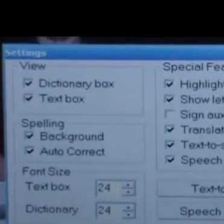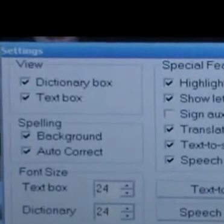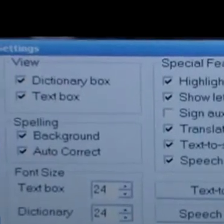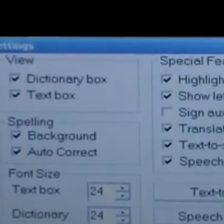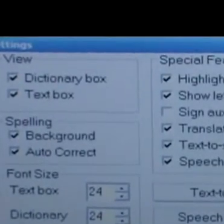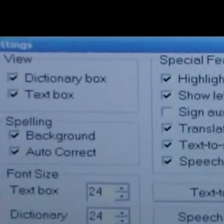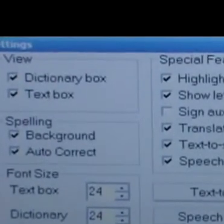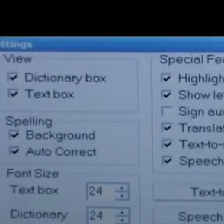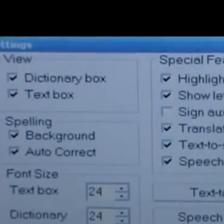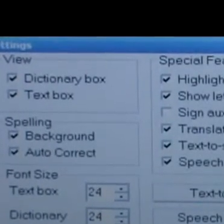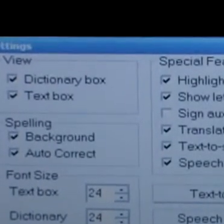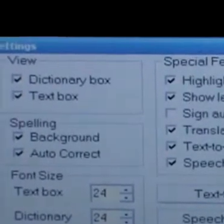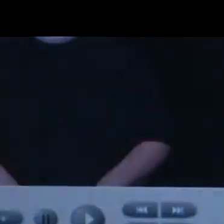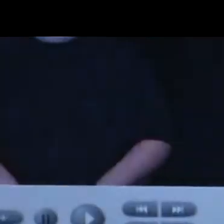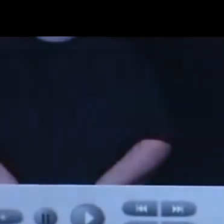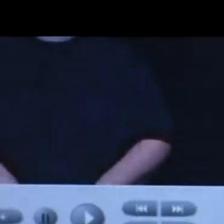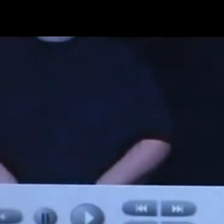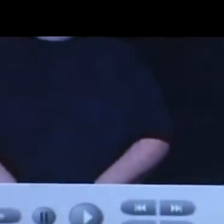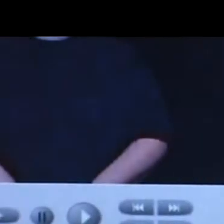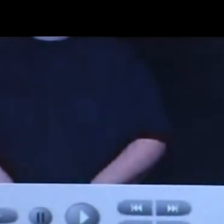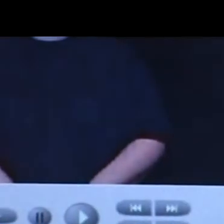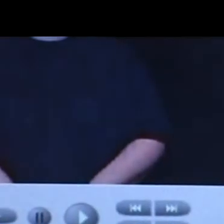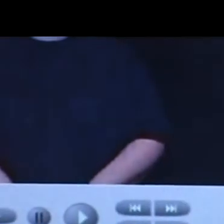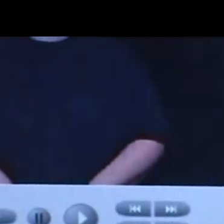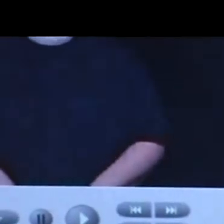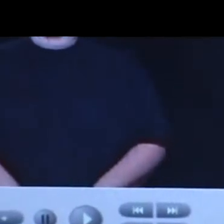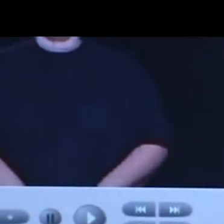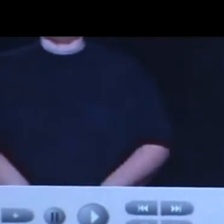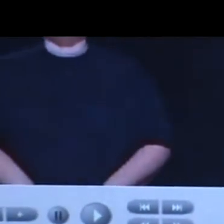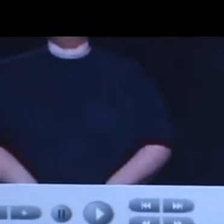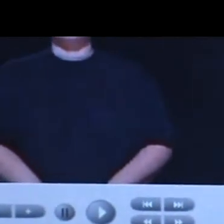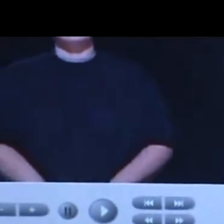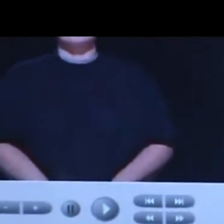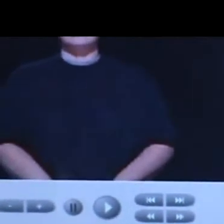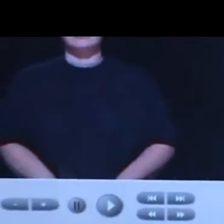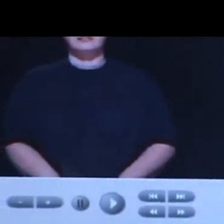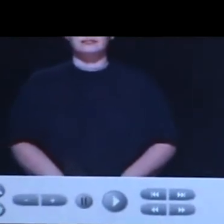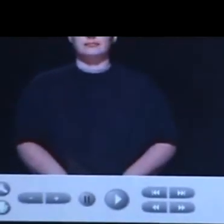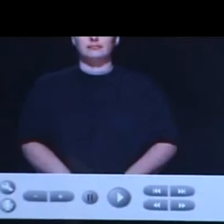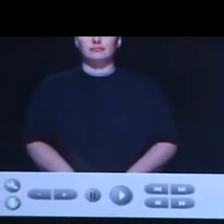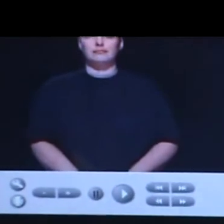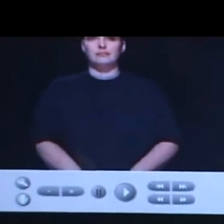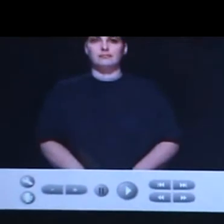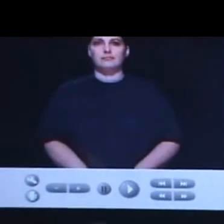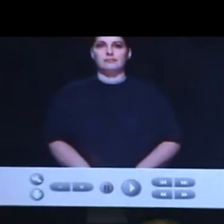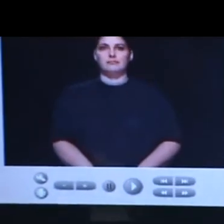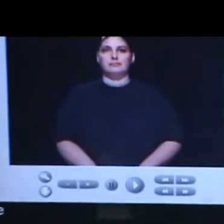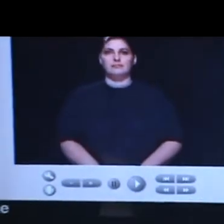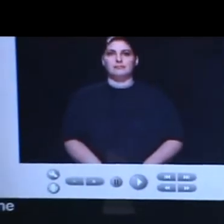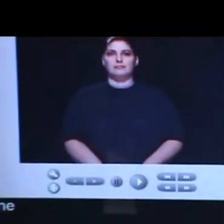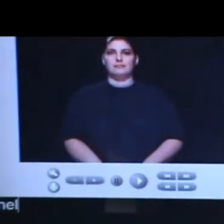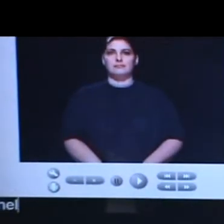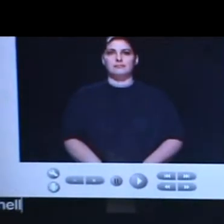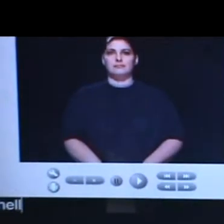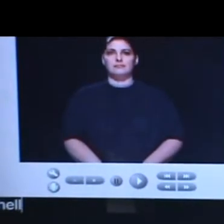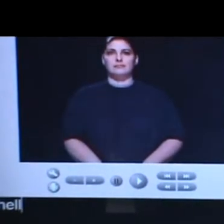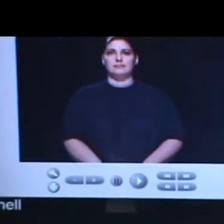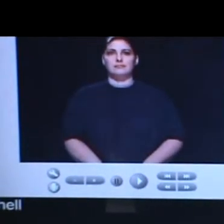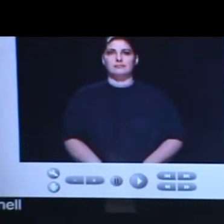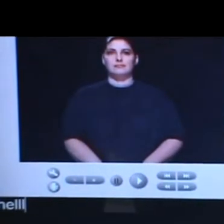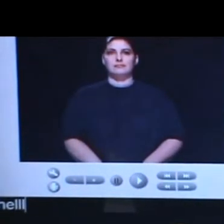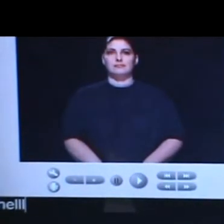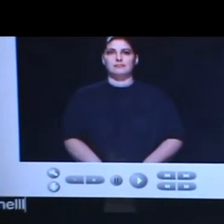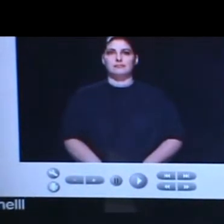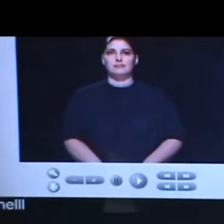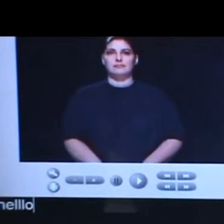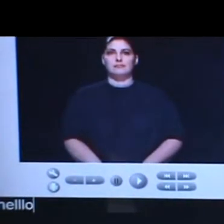it is functioning right now. And I will purposely misspell the word hello and put in